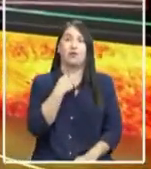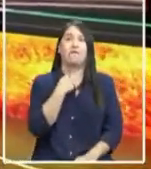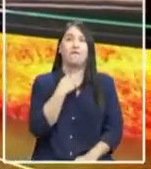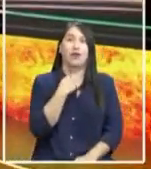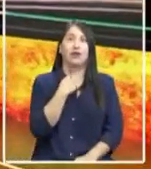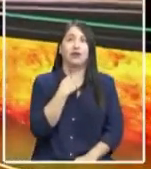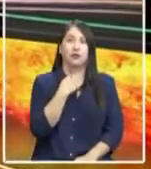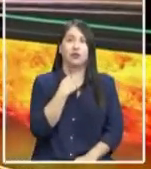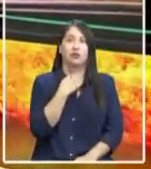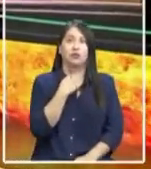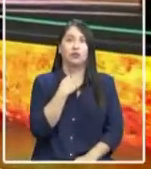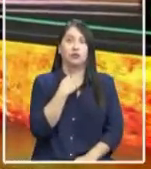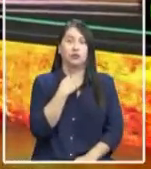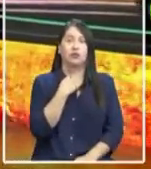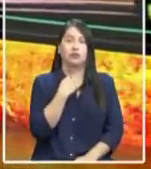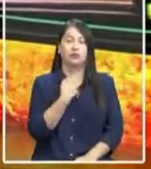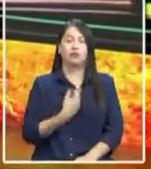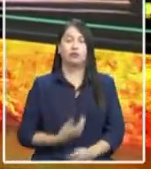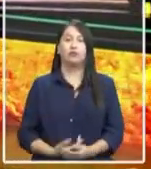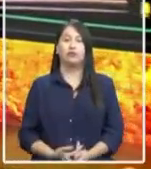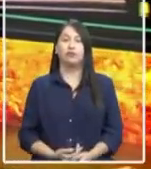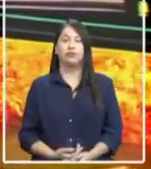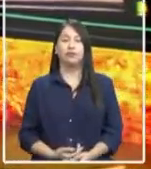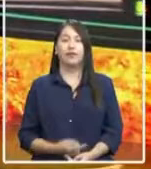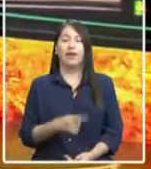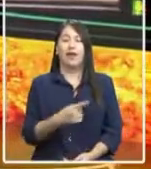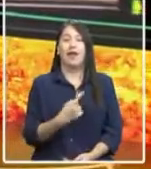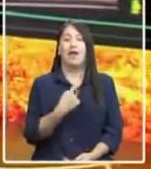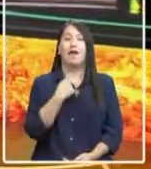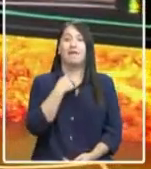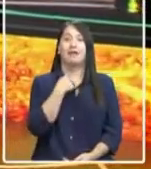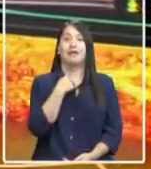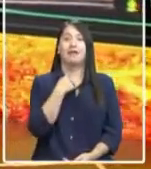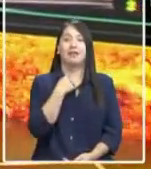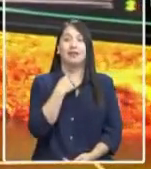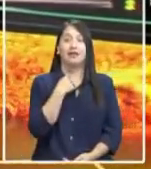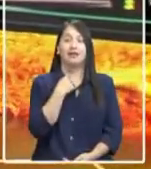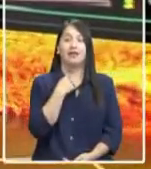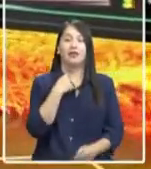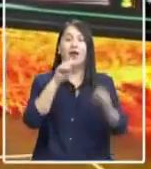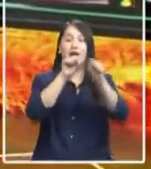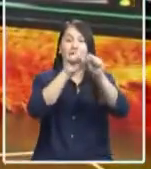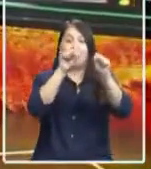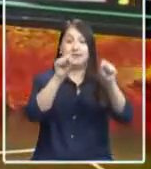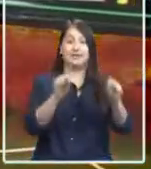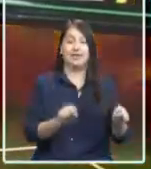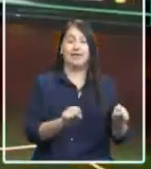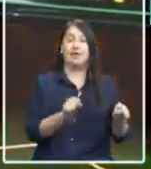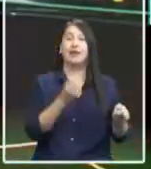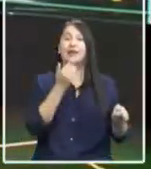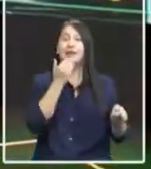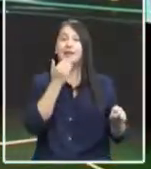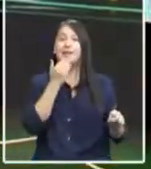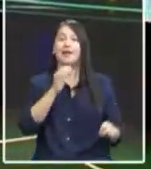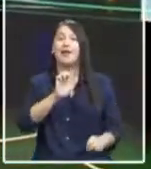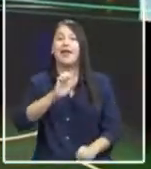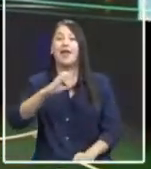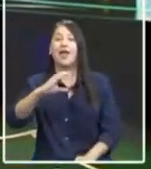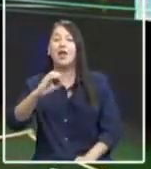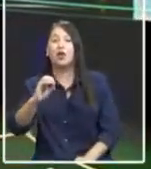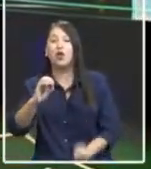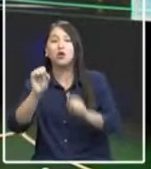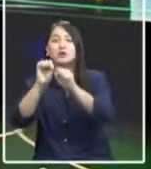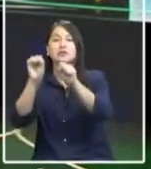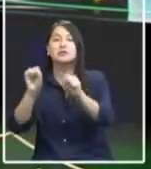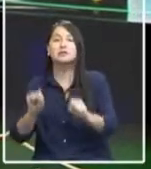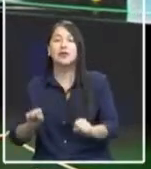on marine ecosystem, and basically the large fish went, they're gone, and